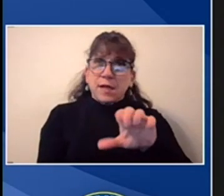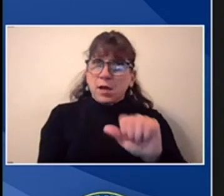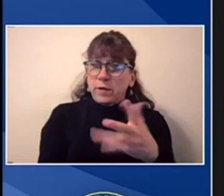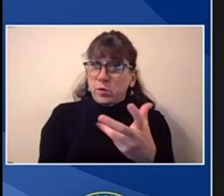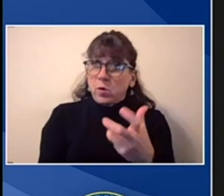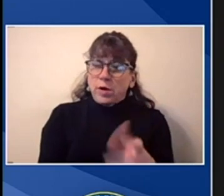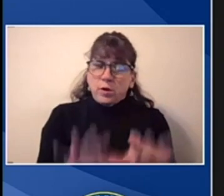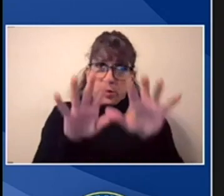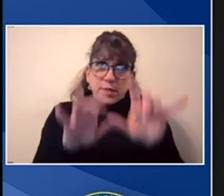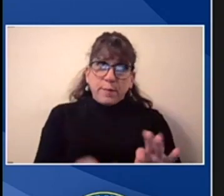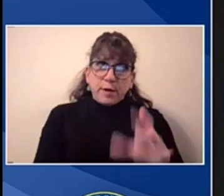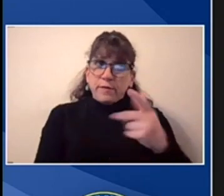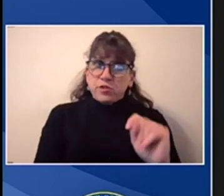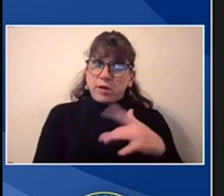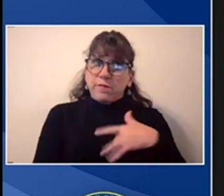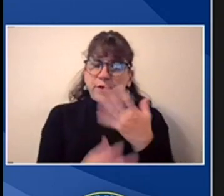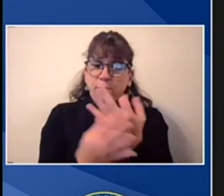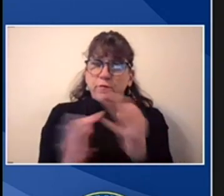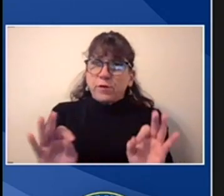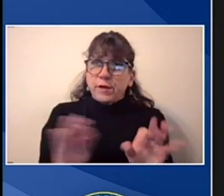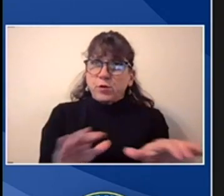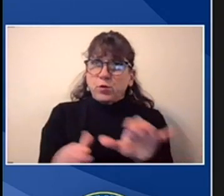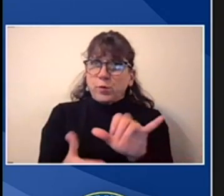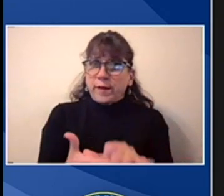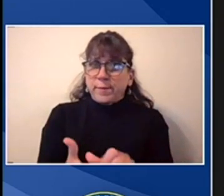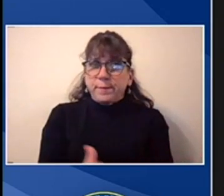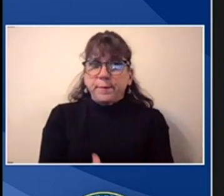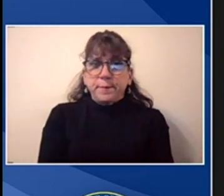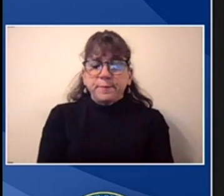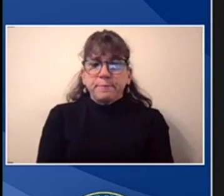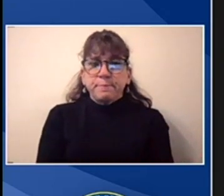chat, please feel free to do so.